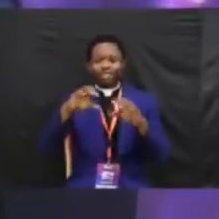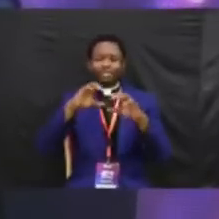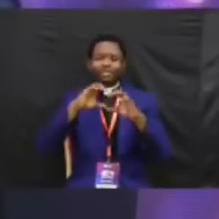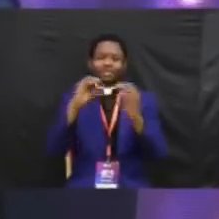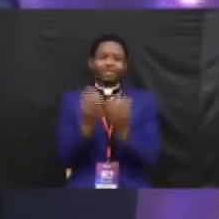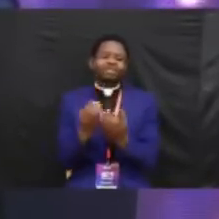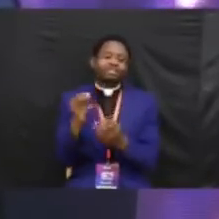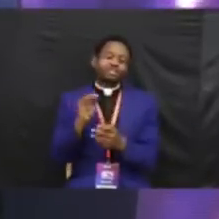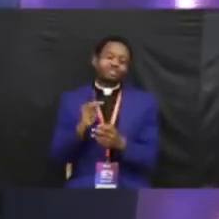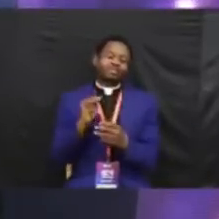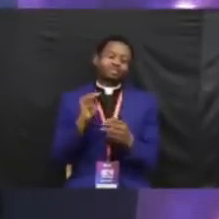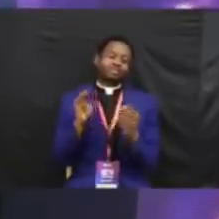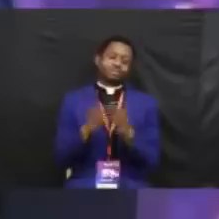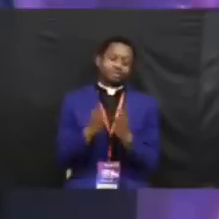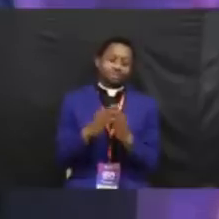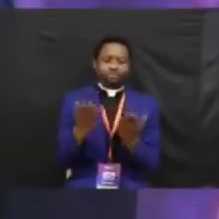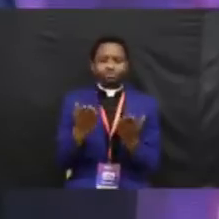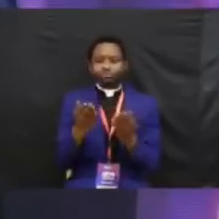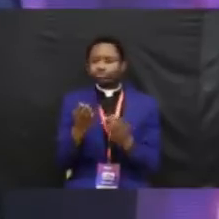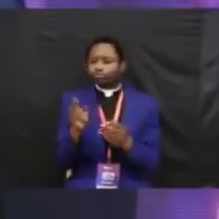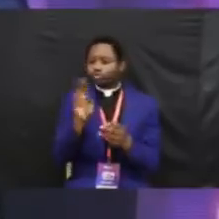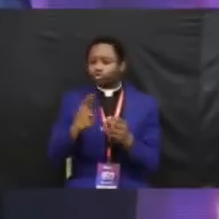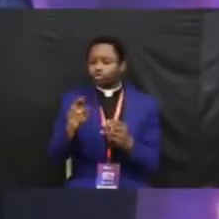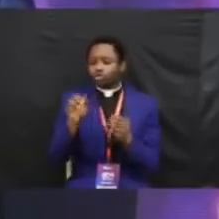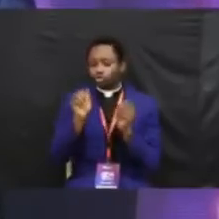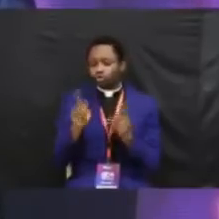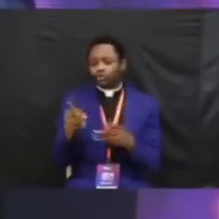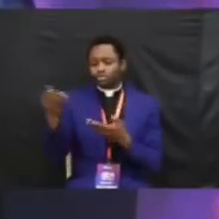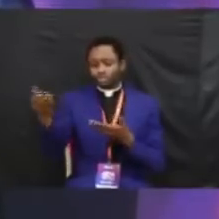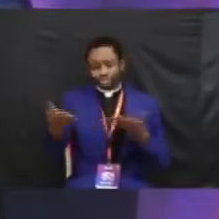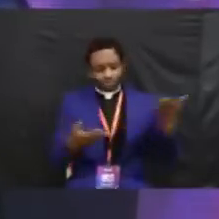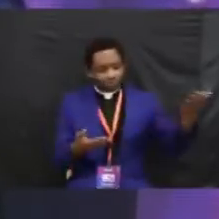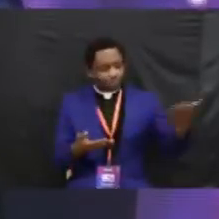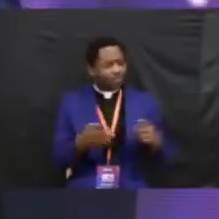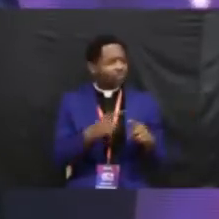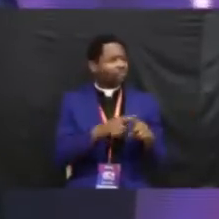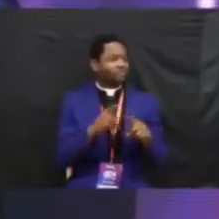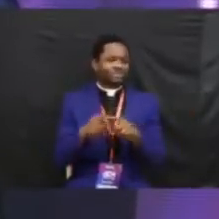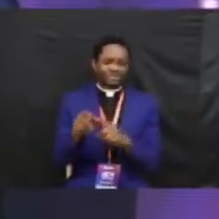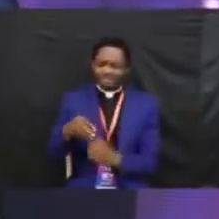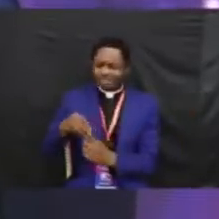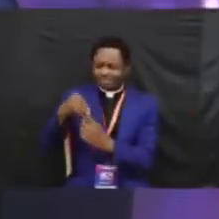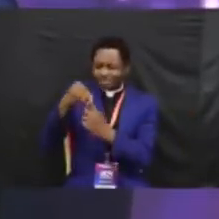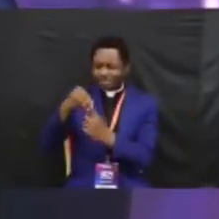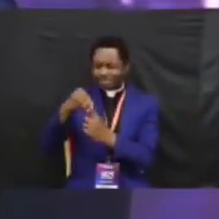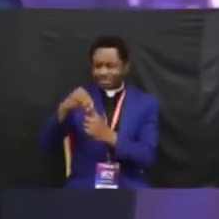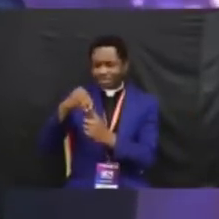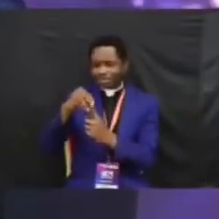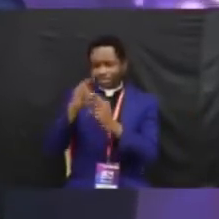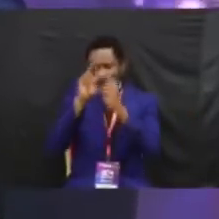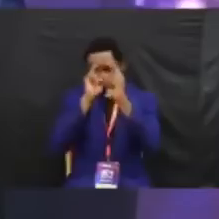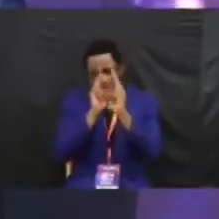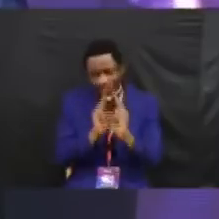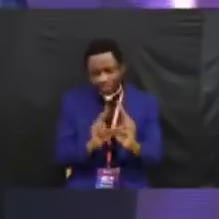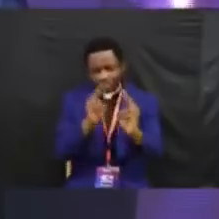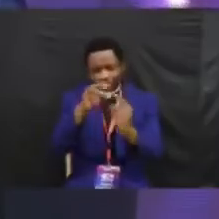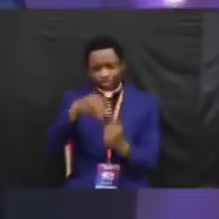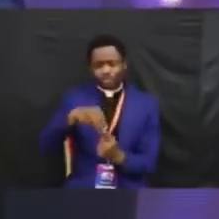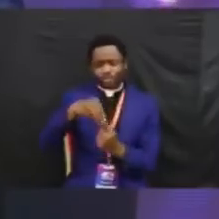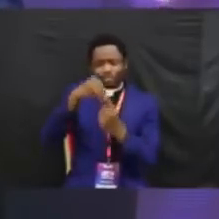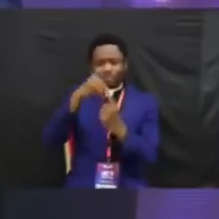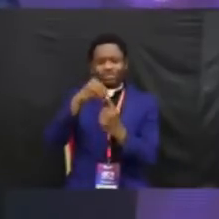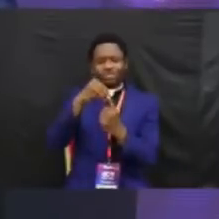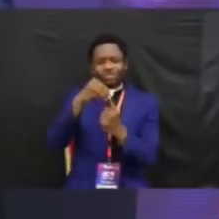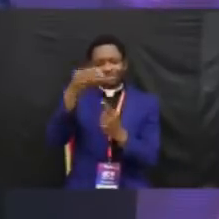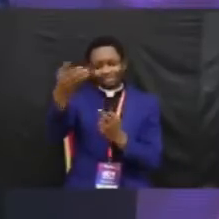welcome all of you especially his excellency our special guest of honor